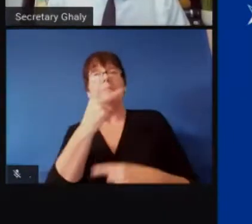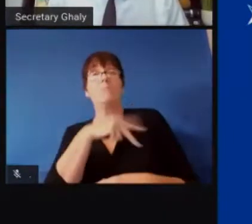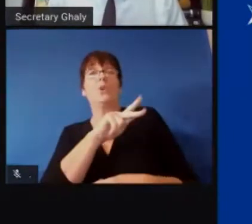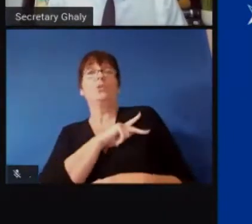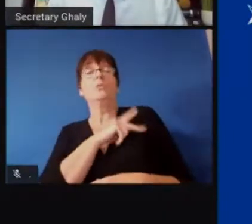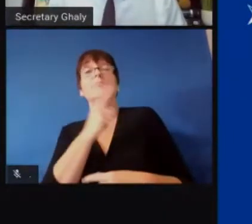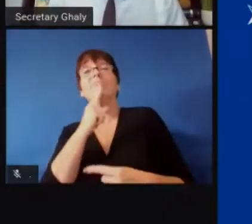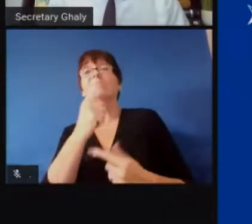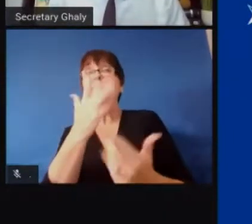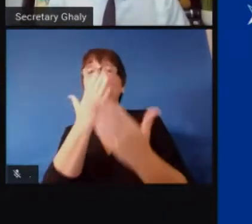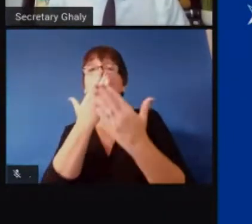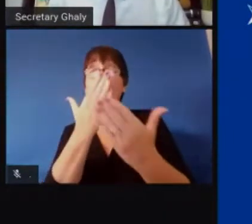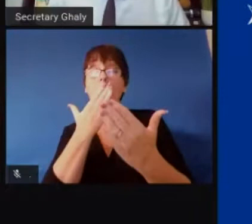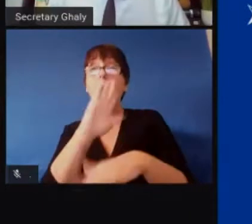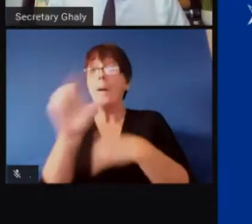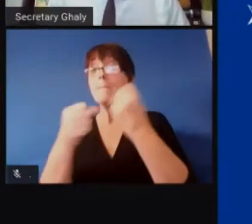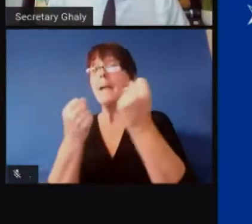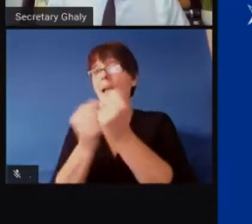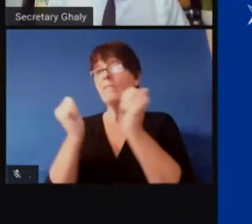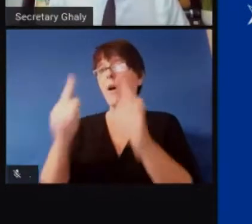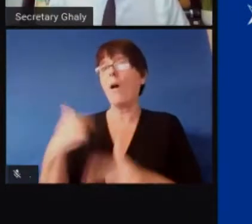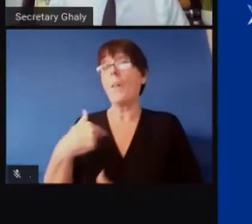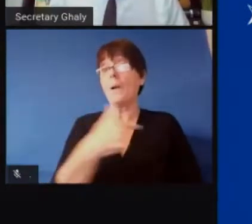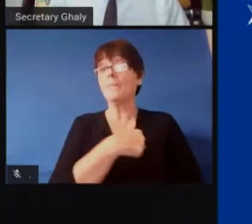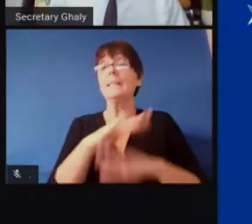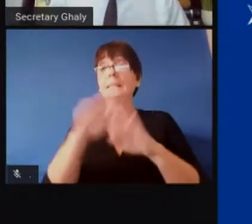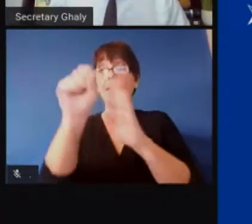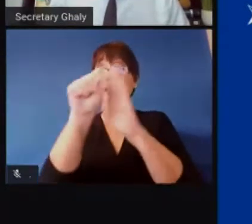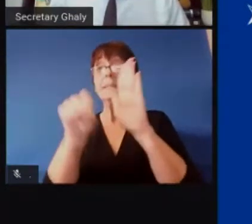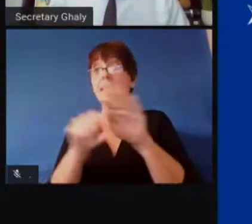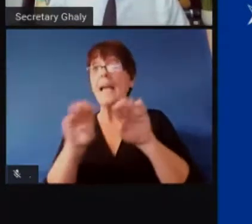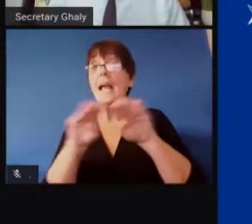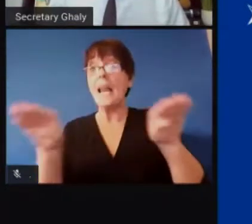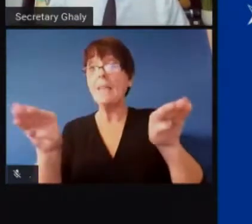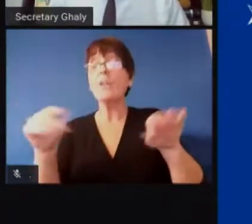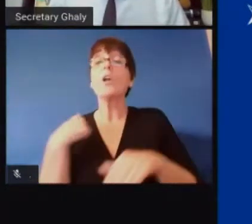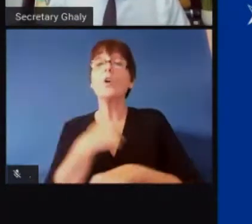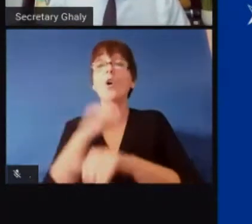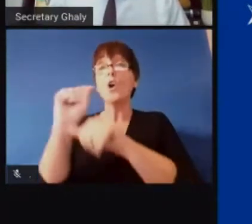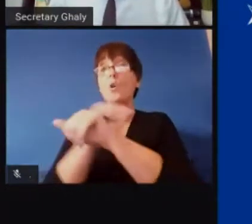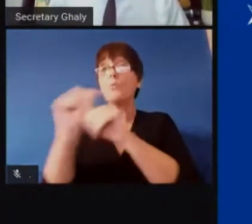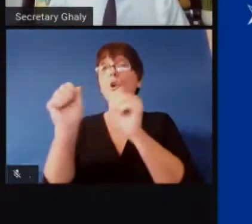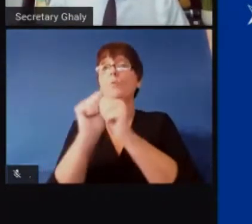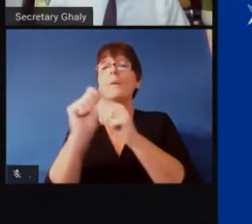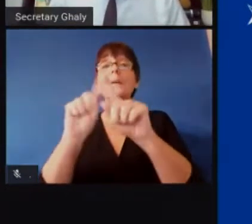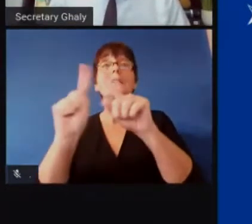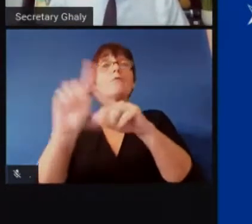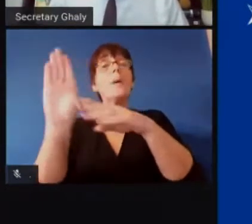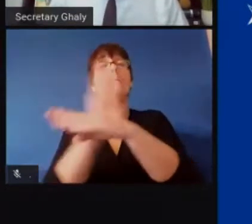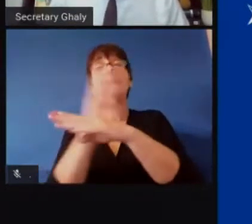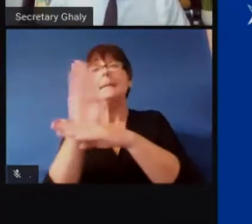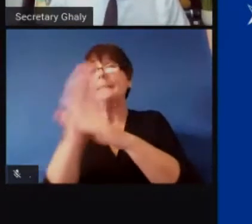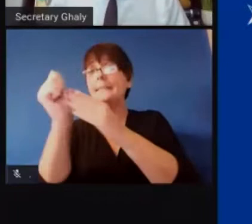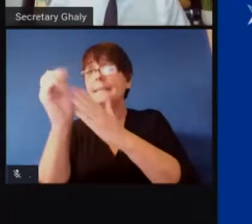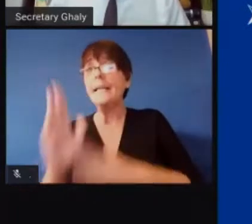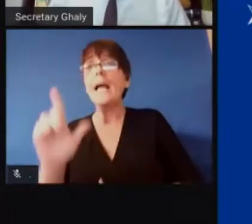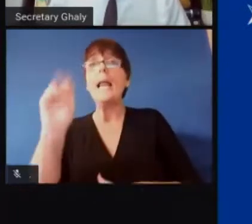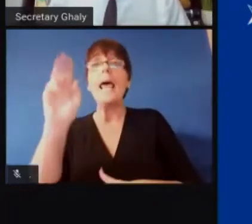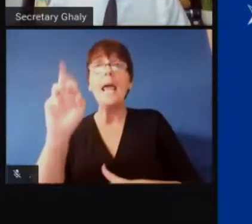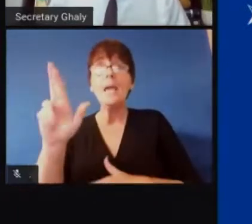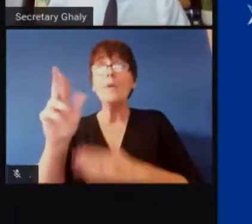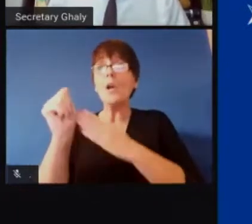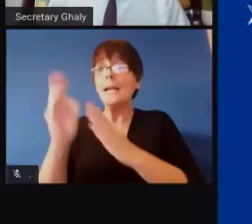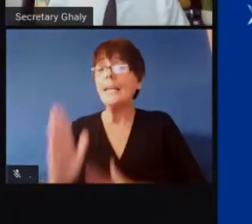of thanks, I think, on behalf of all of us at the state, working with industry leaders, labor leaders,